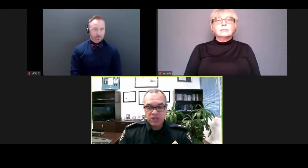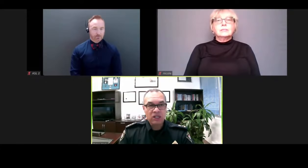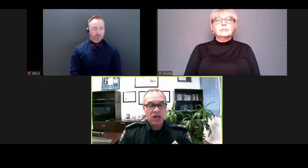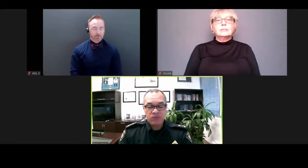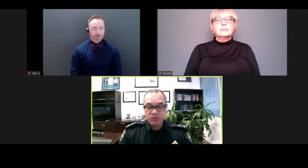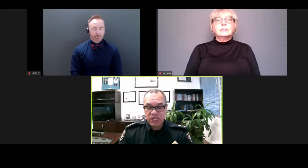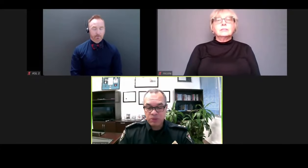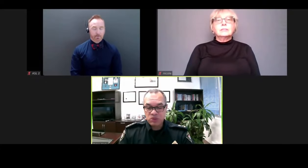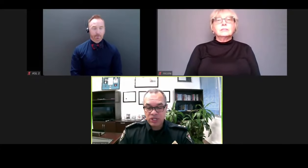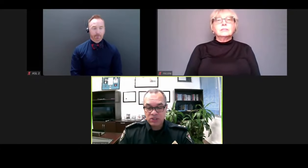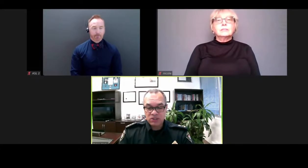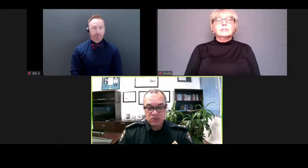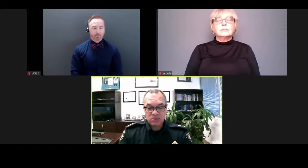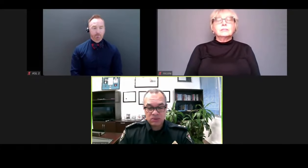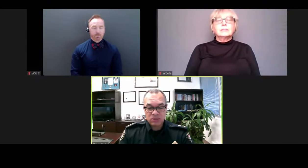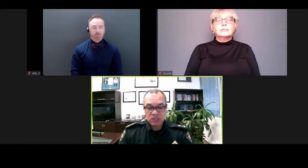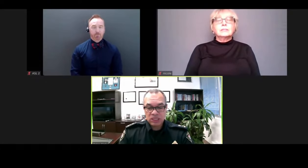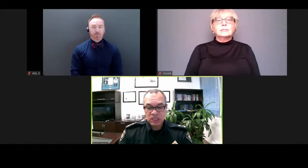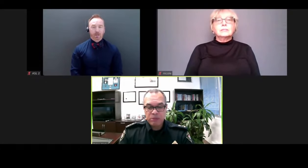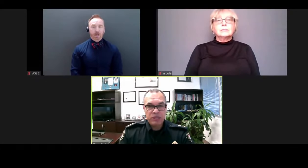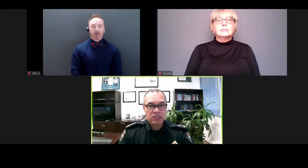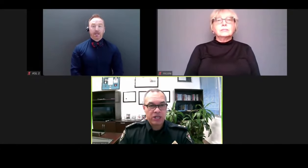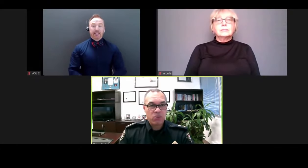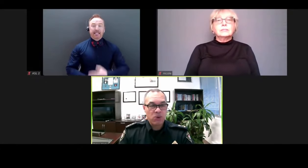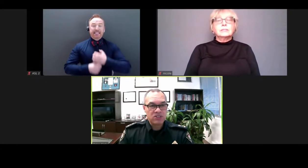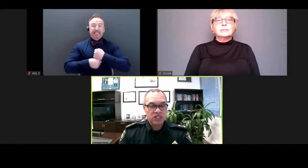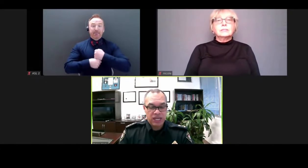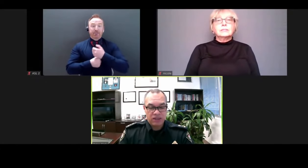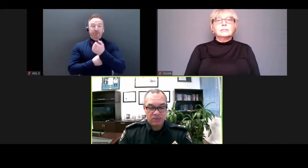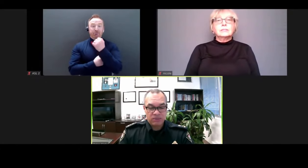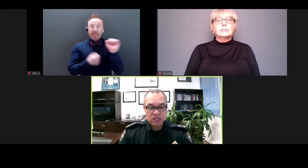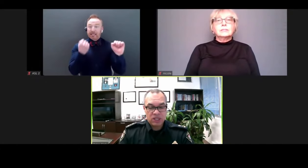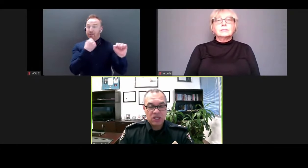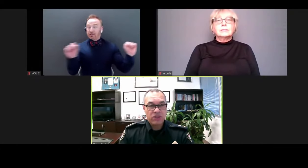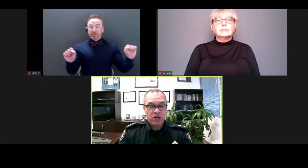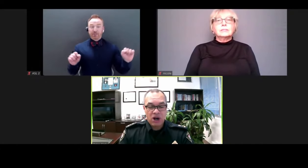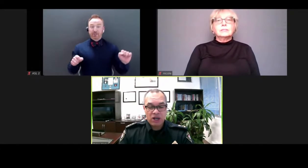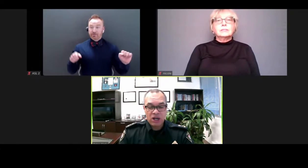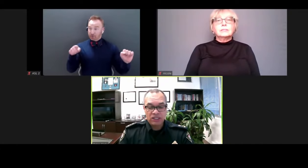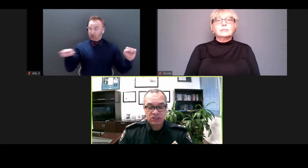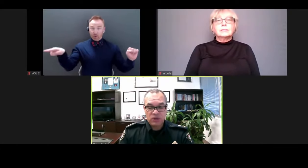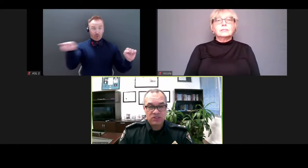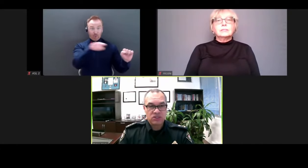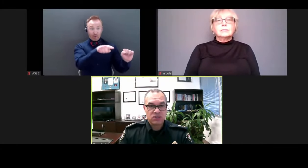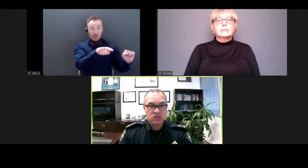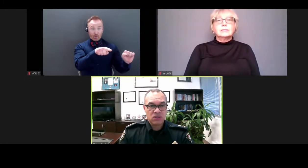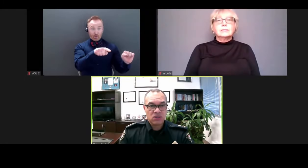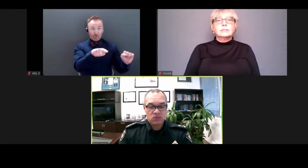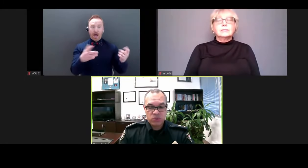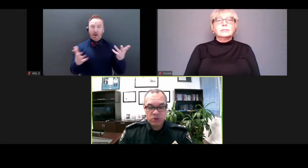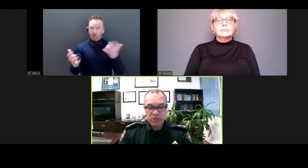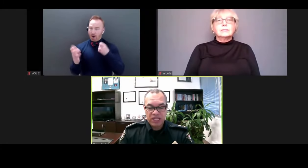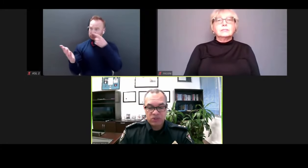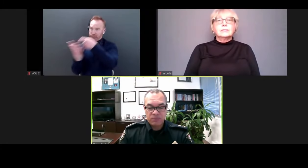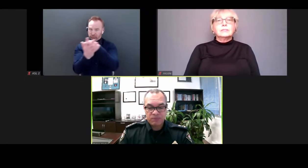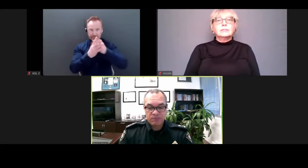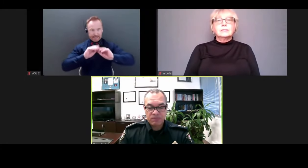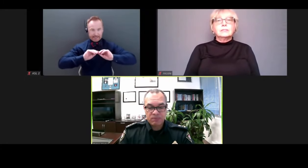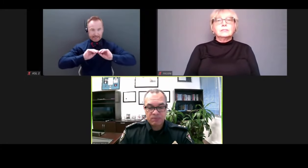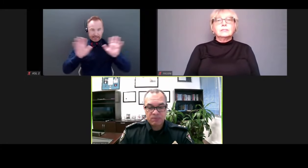To the unlawful demonstrators, let me be clear once again, there are consequences for your